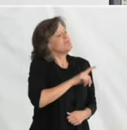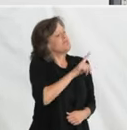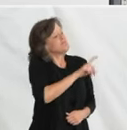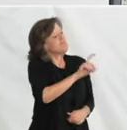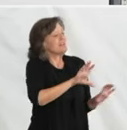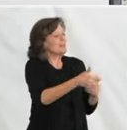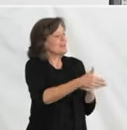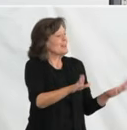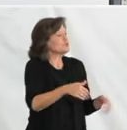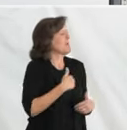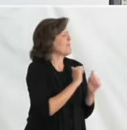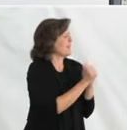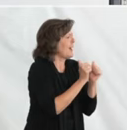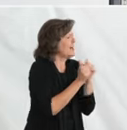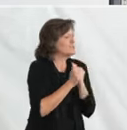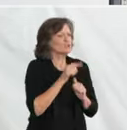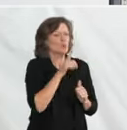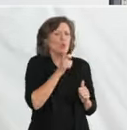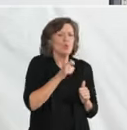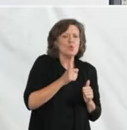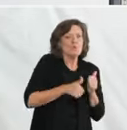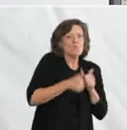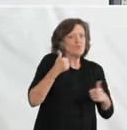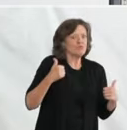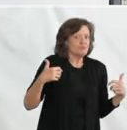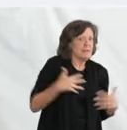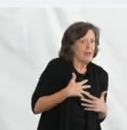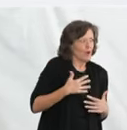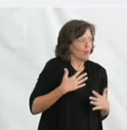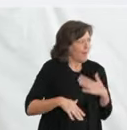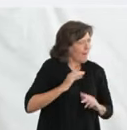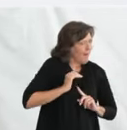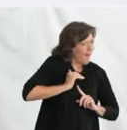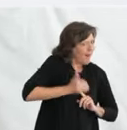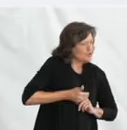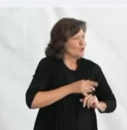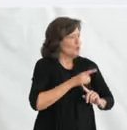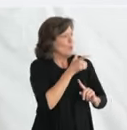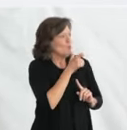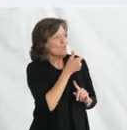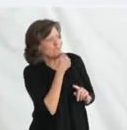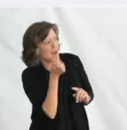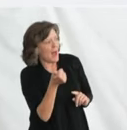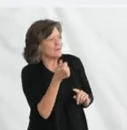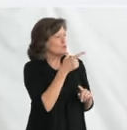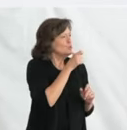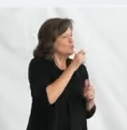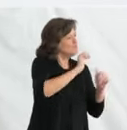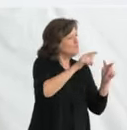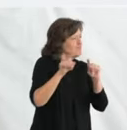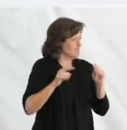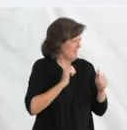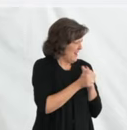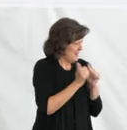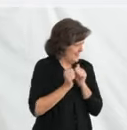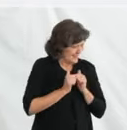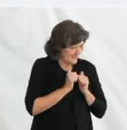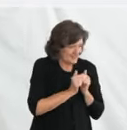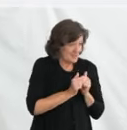going to have a contest. Who had the scariest costume? Who had the funniest costume? Who had the best overall costume? But again, this was